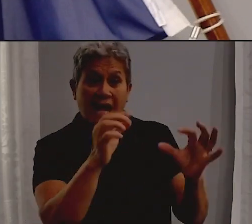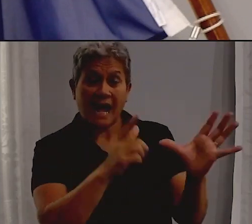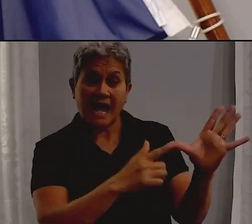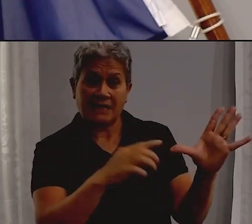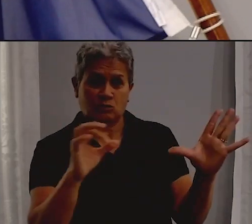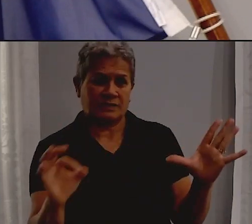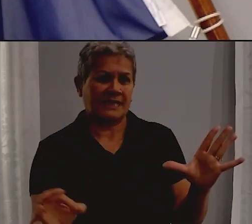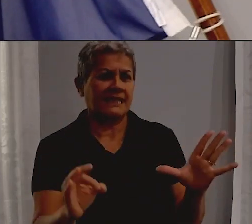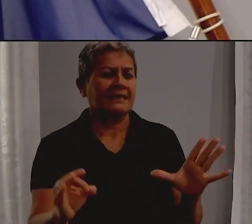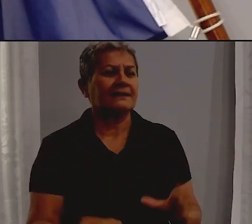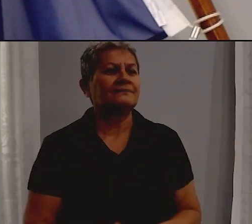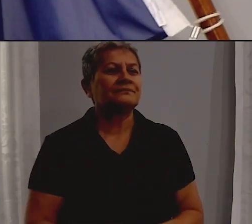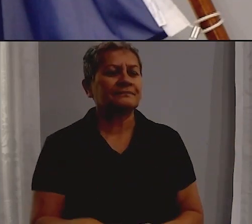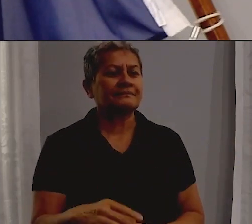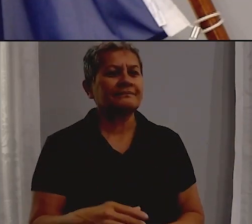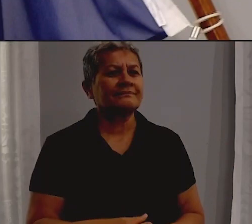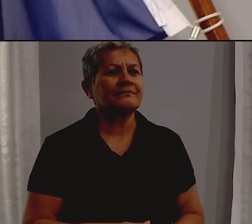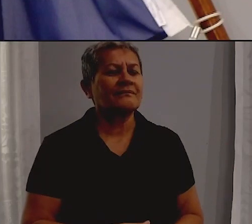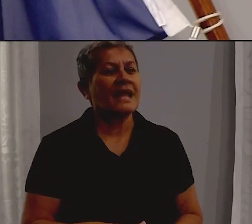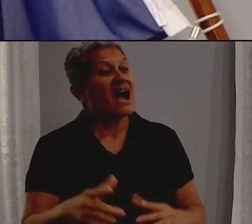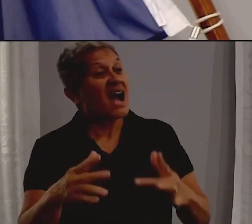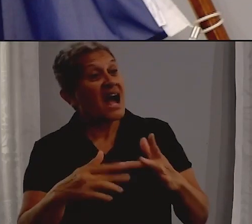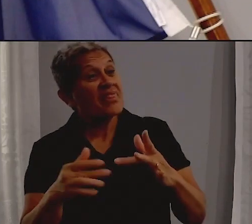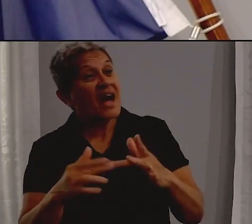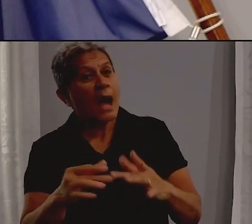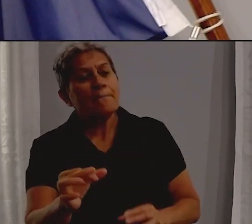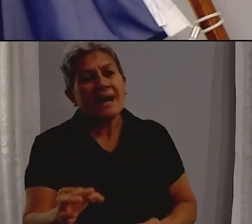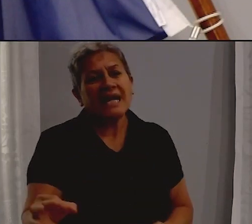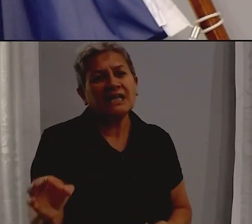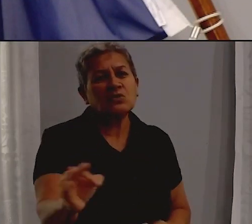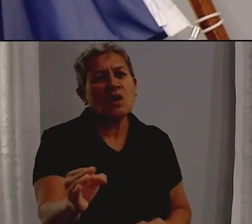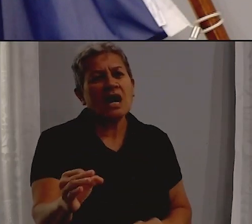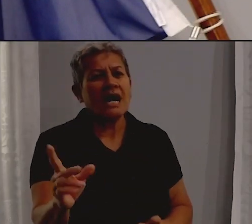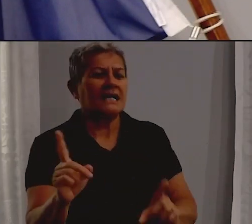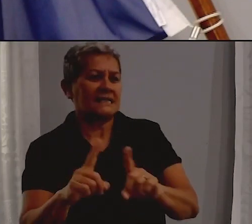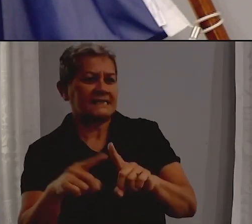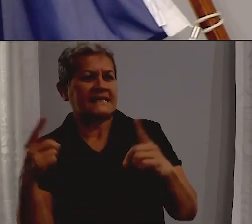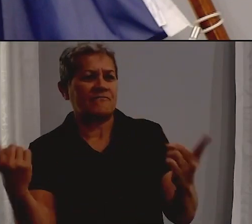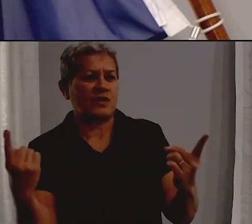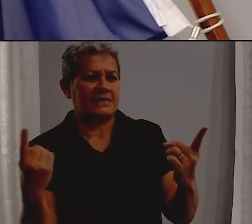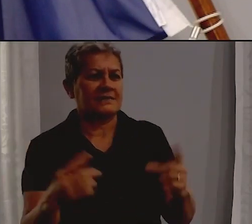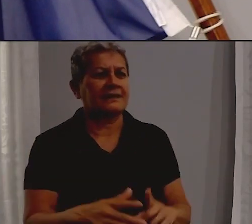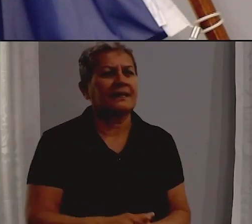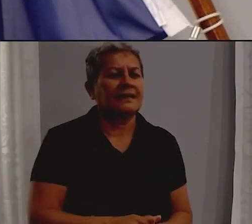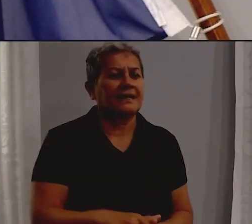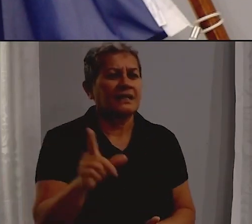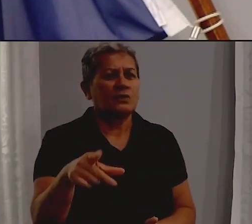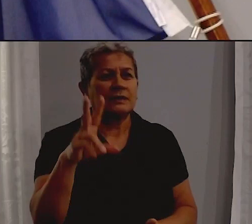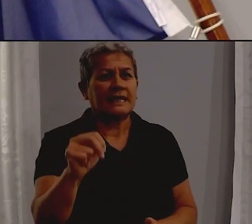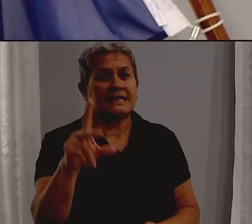and in addition to the above conditions, the traveller must stand down in Rarotonga for 7 days prior to